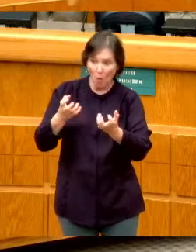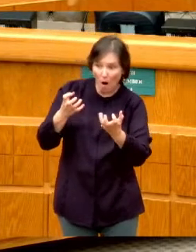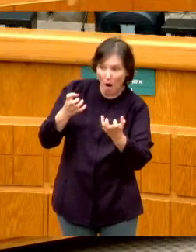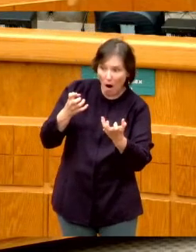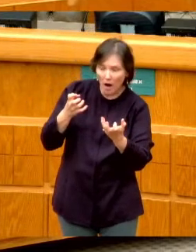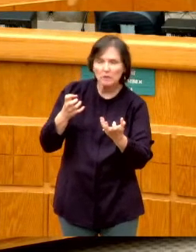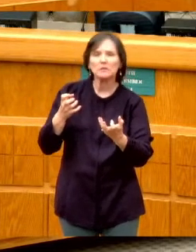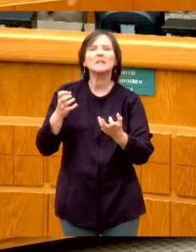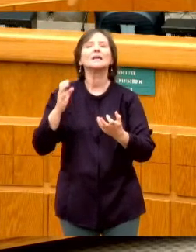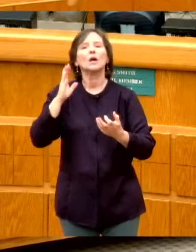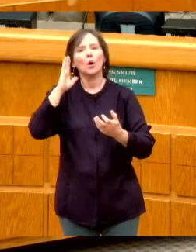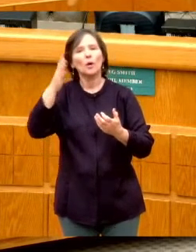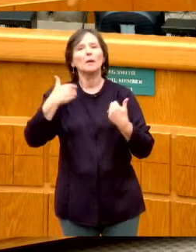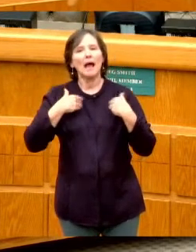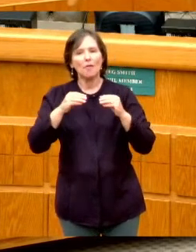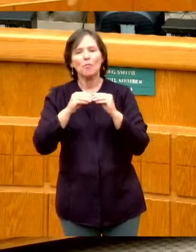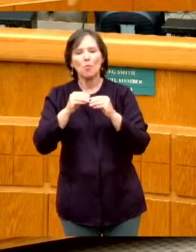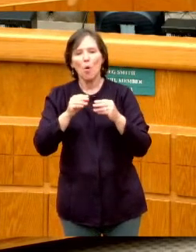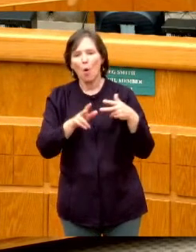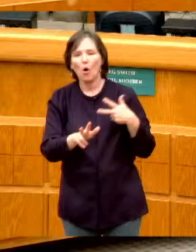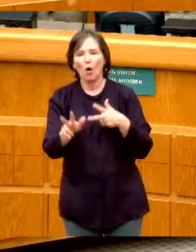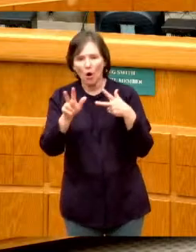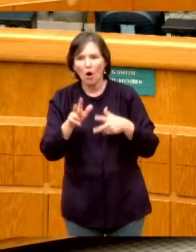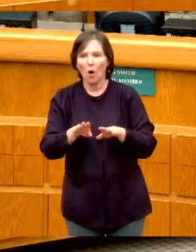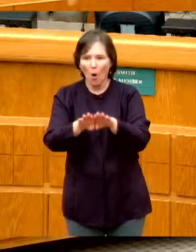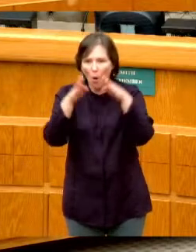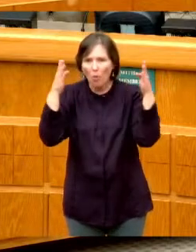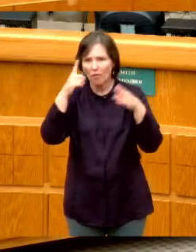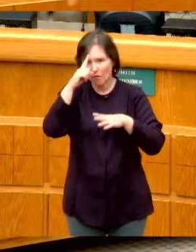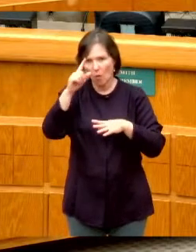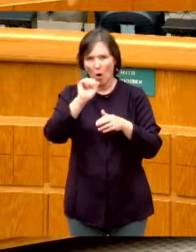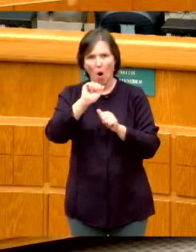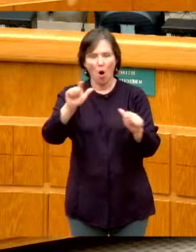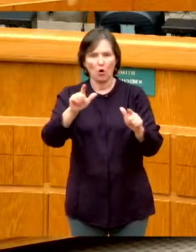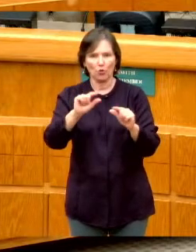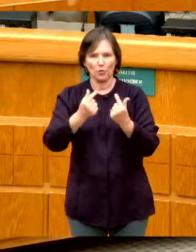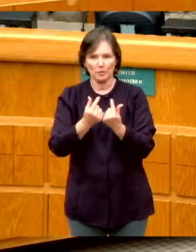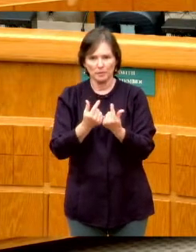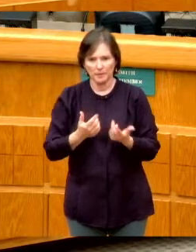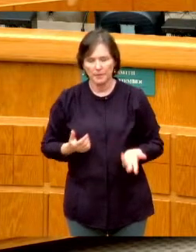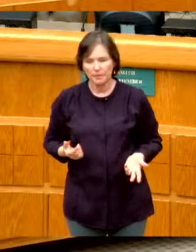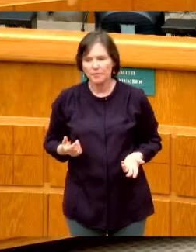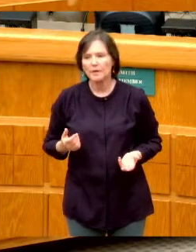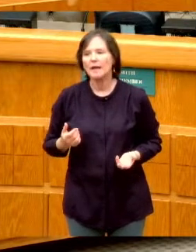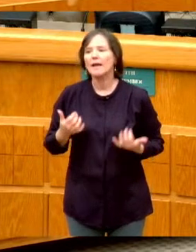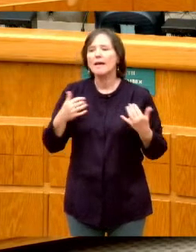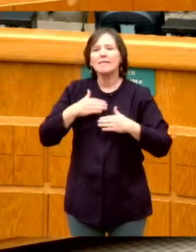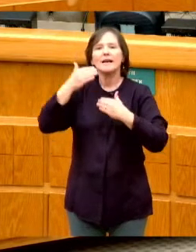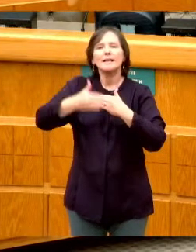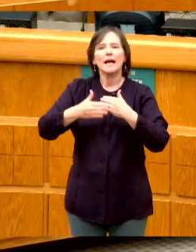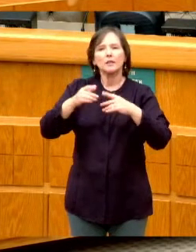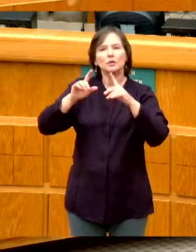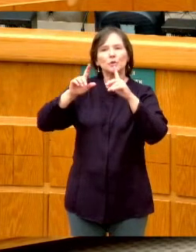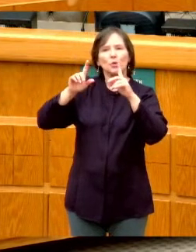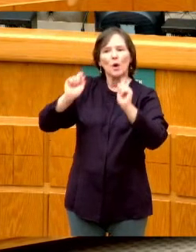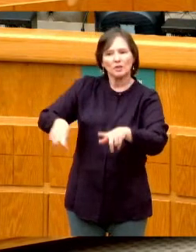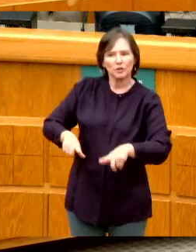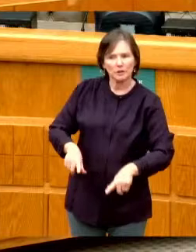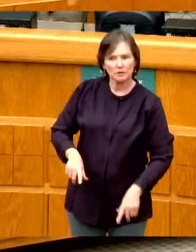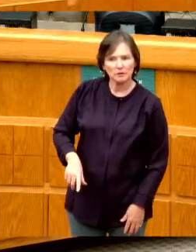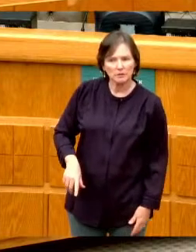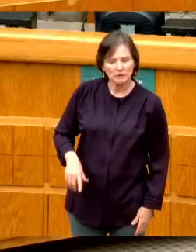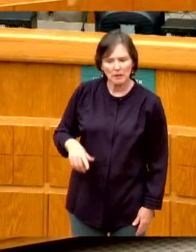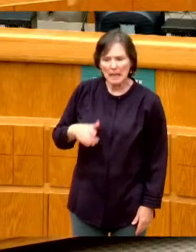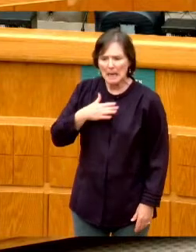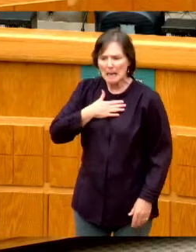Last question. My appointment was at 9, but I didn't make it. Can I go on a different date? Once your appointment has been set, we